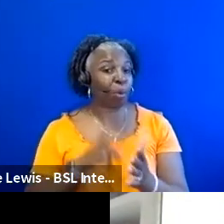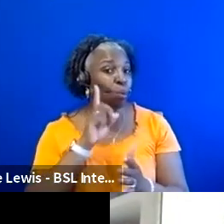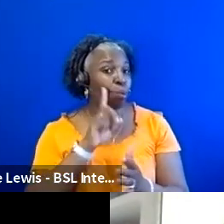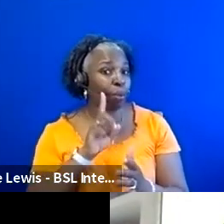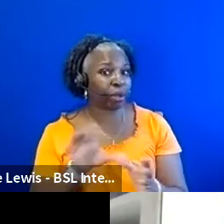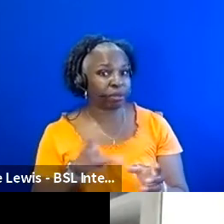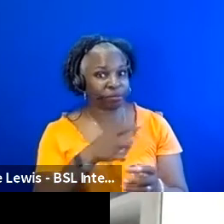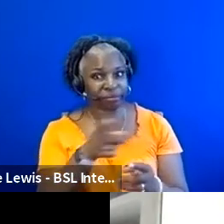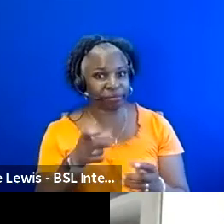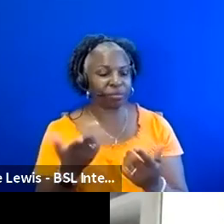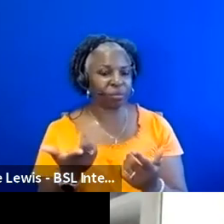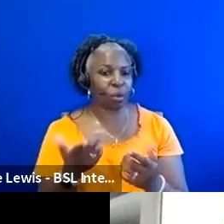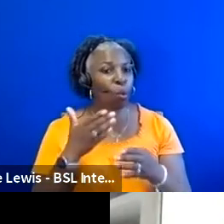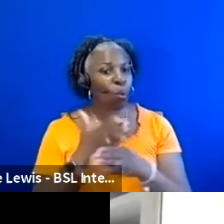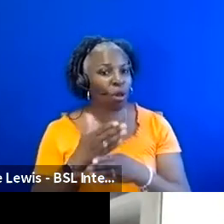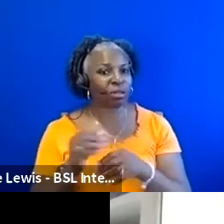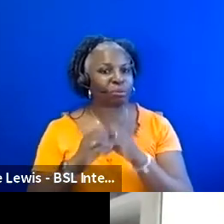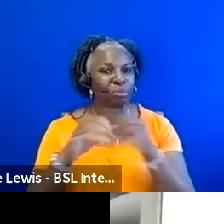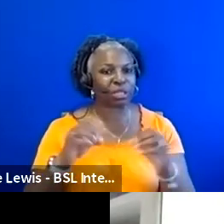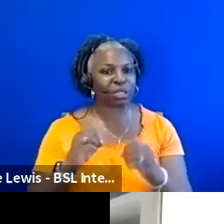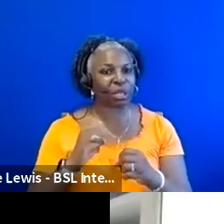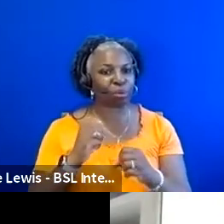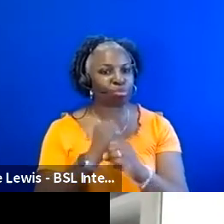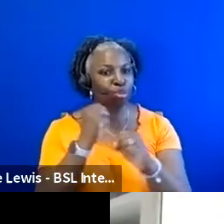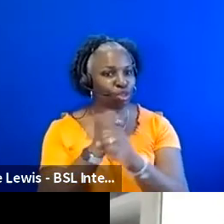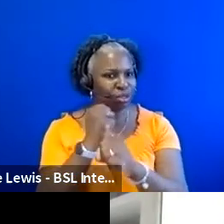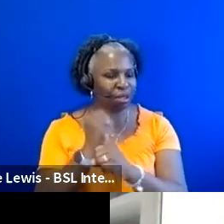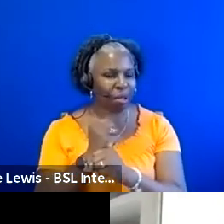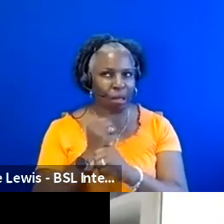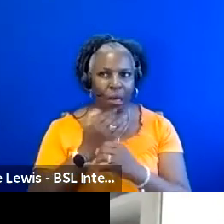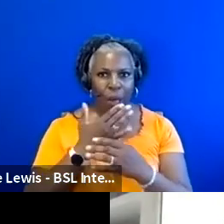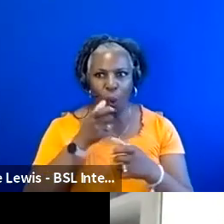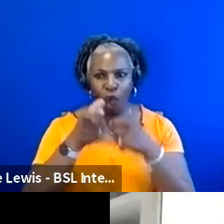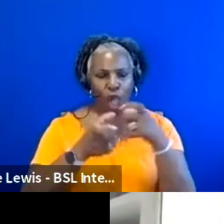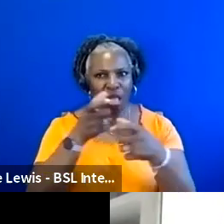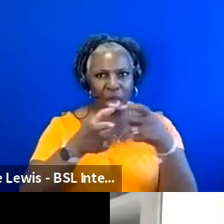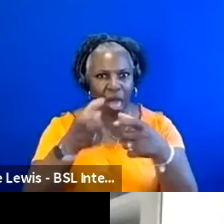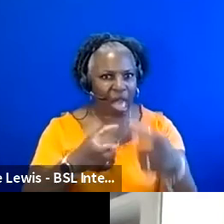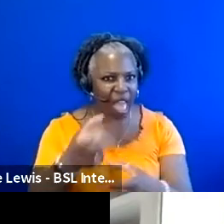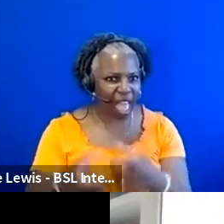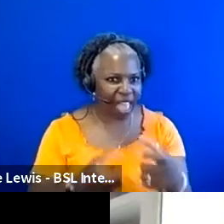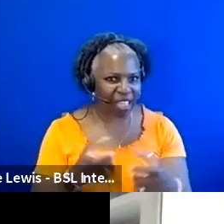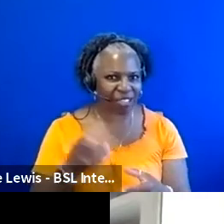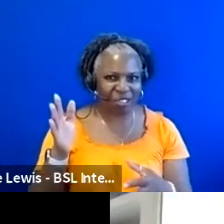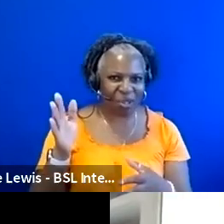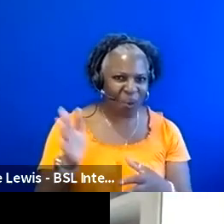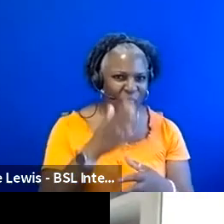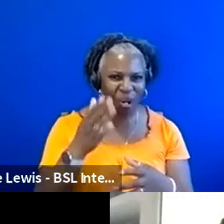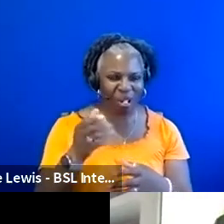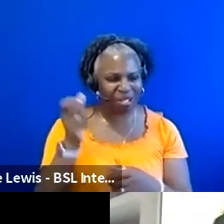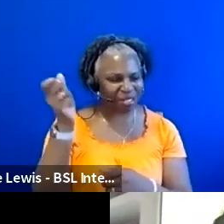works as a media producer. That was a mouthful for all three, but you're all so